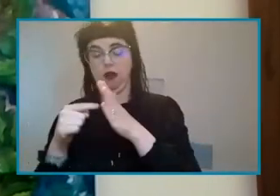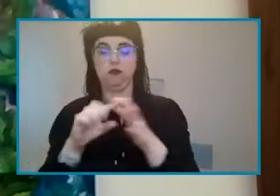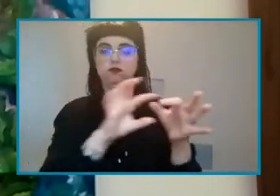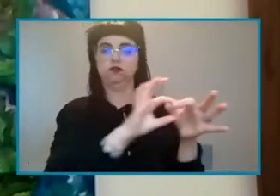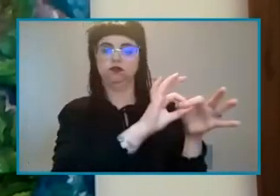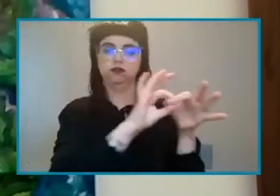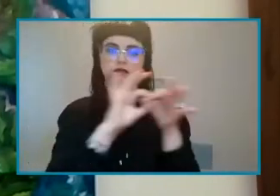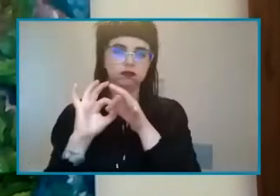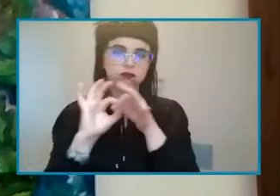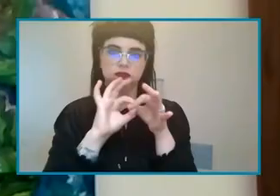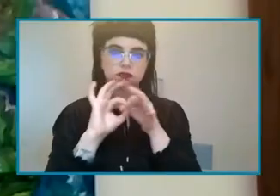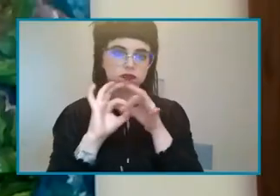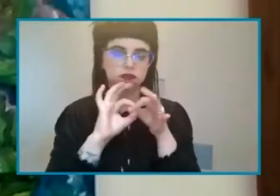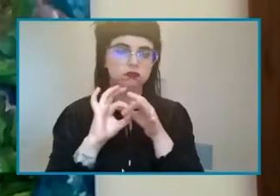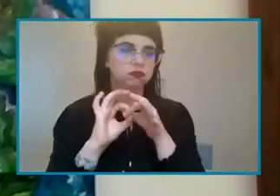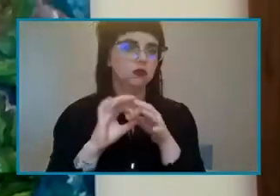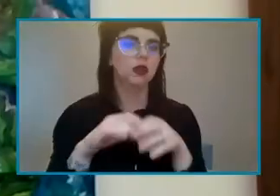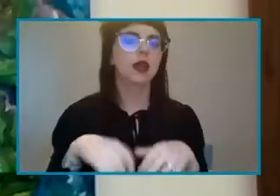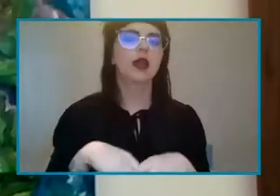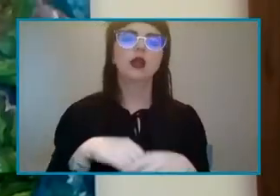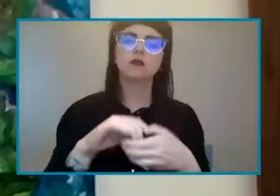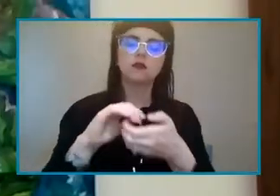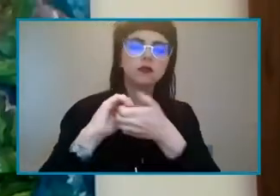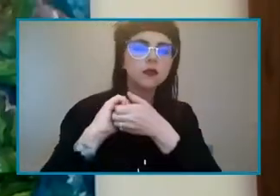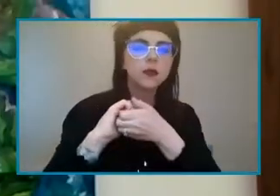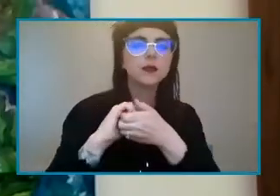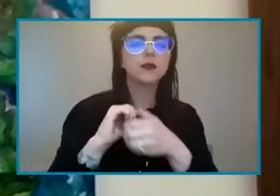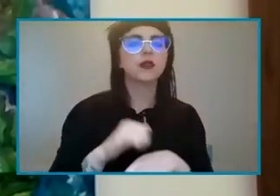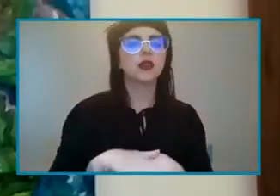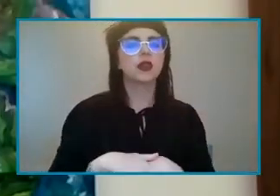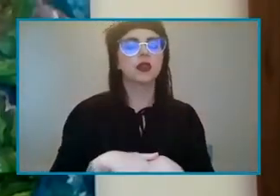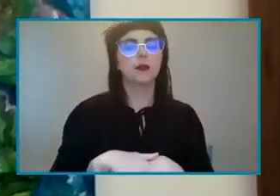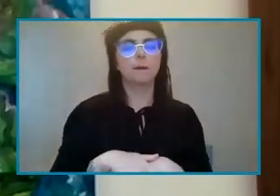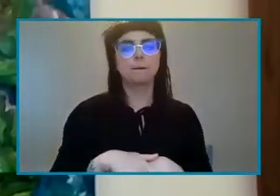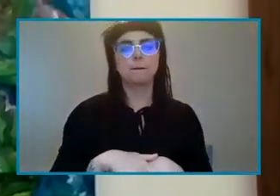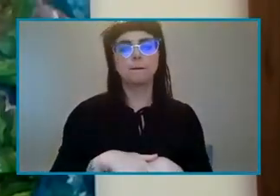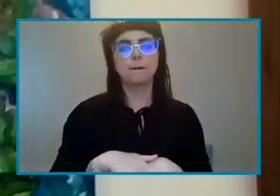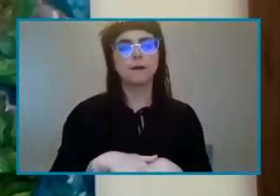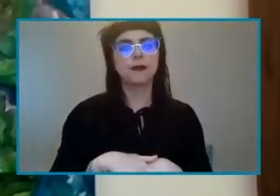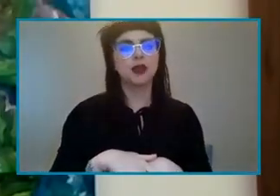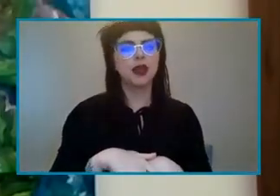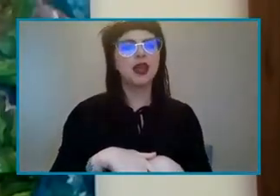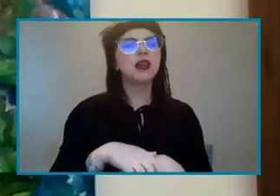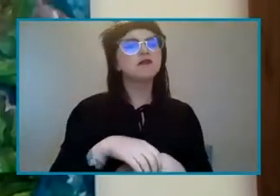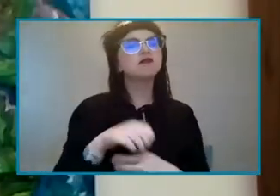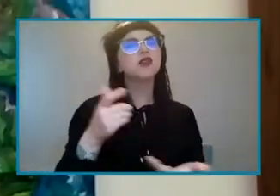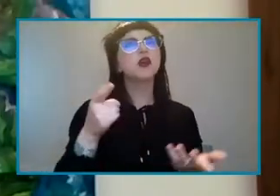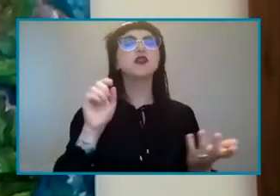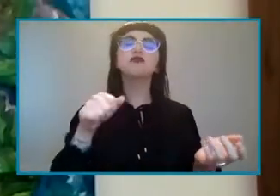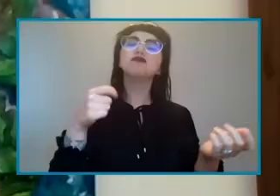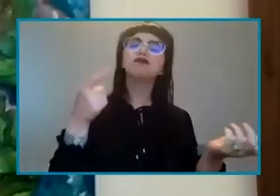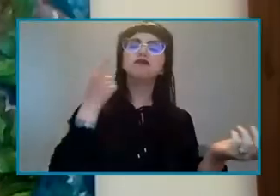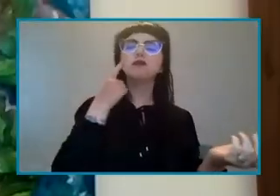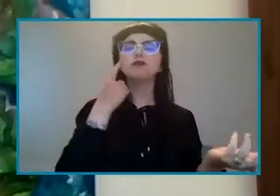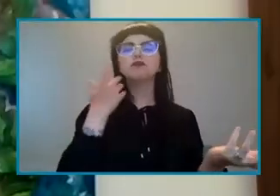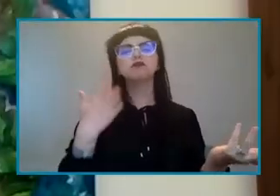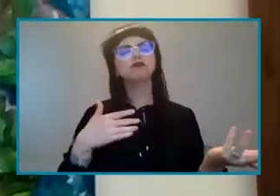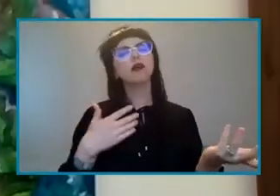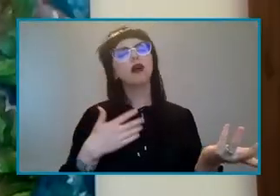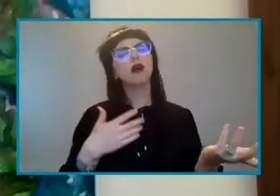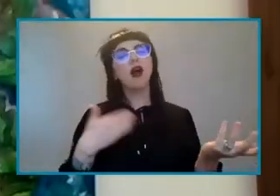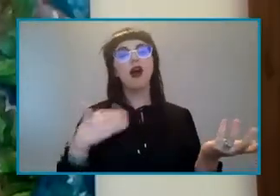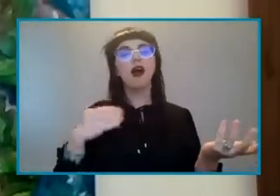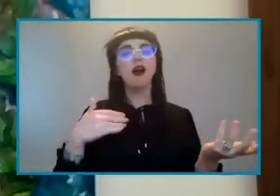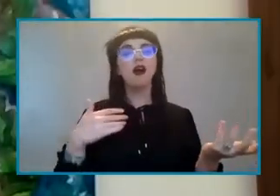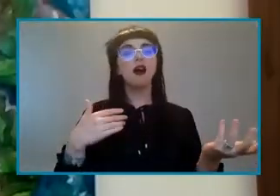theory of change, right, is this really solid narrative format of, you can say in your head, right? Sometimes you think about something in your head and you're like, oh, I can do this so beautifully.